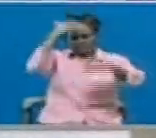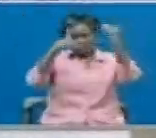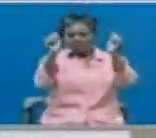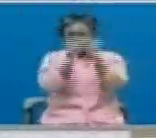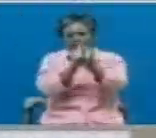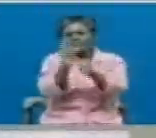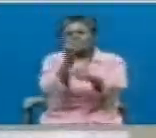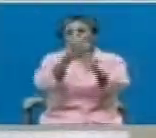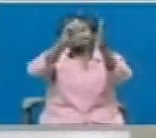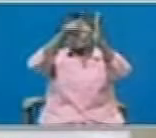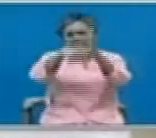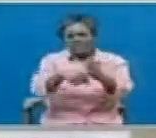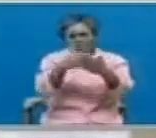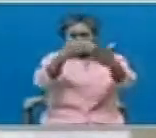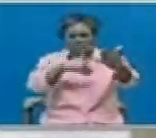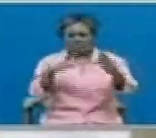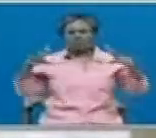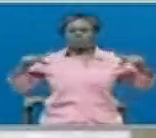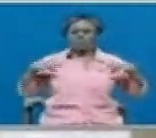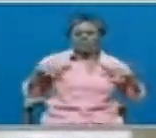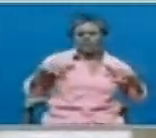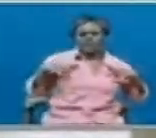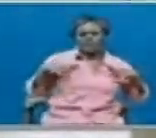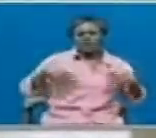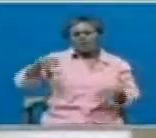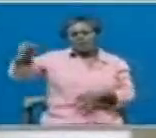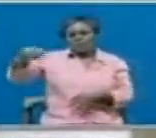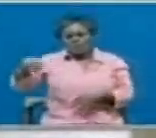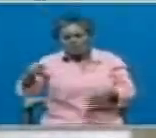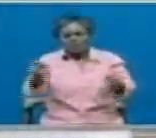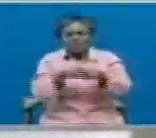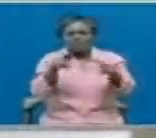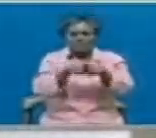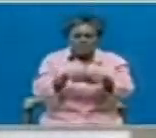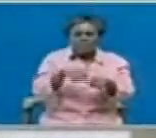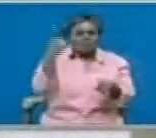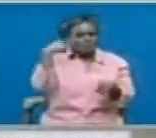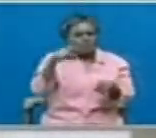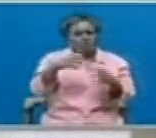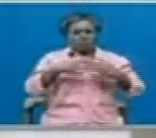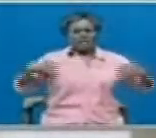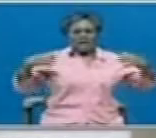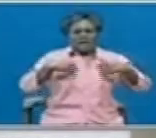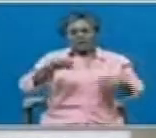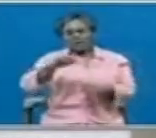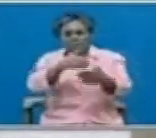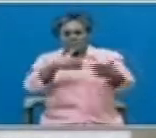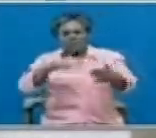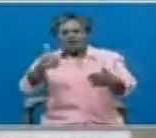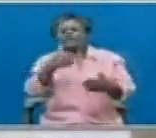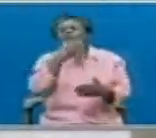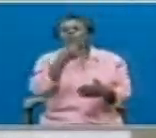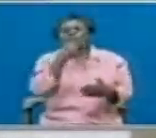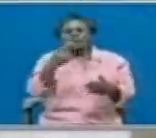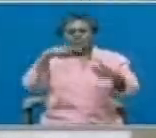minutes later before heading into the break. Paul Gumbe pulled one back for the Tigers before Fredo Mundi clawed them